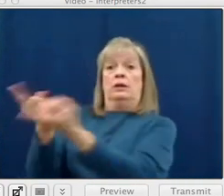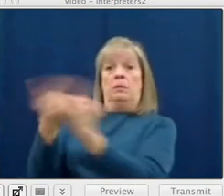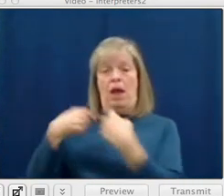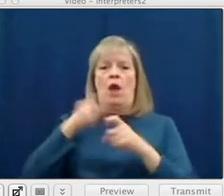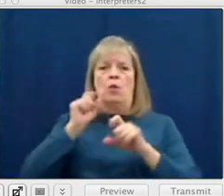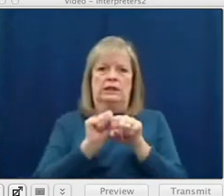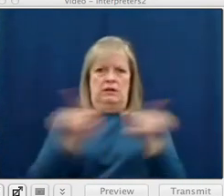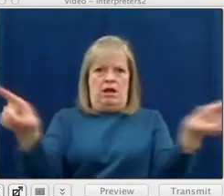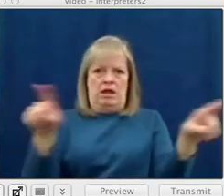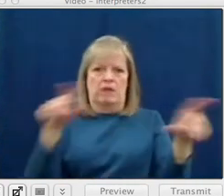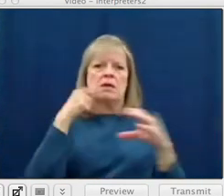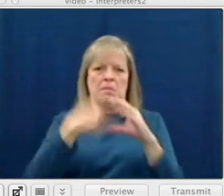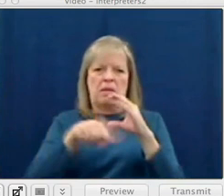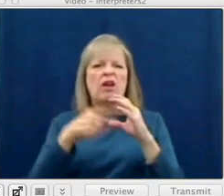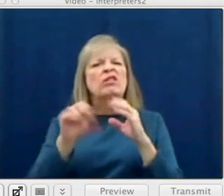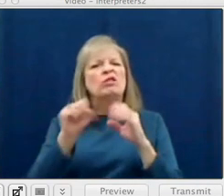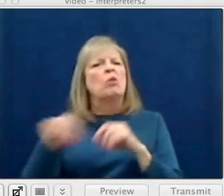answered.